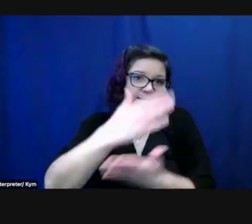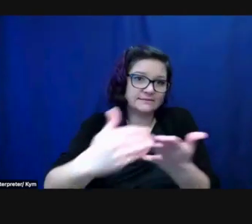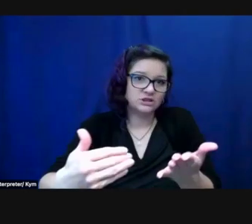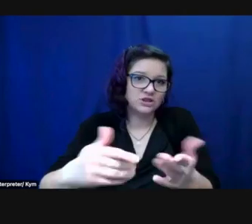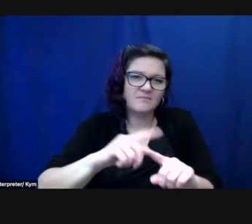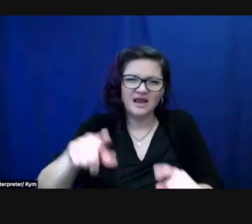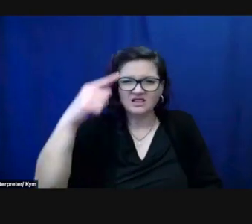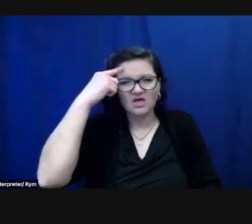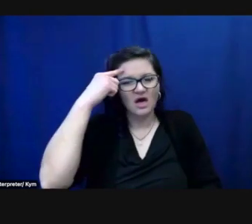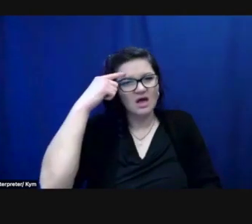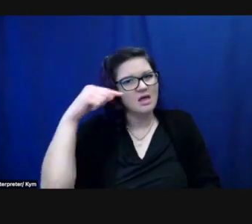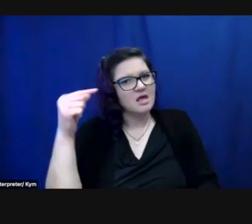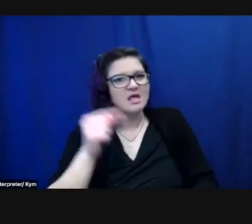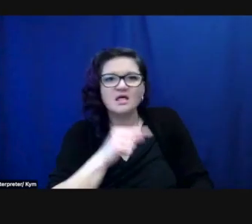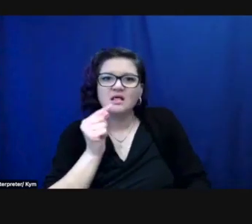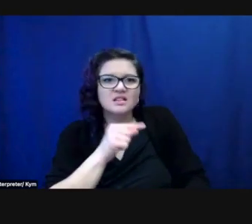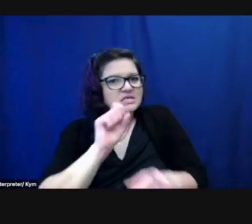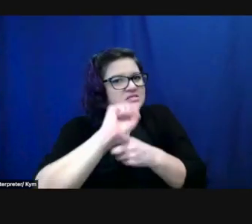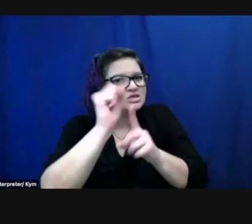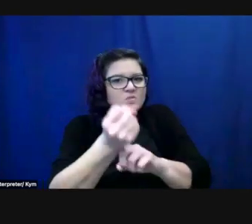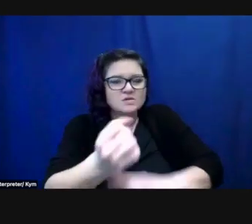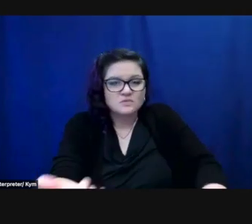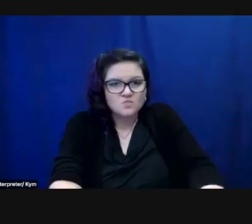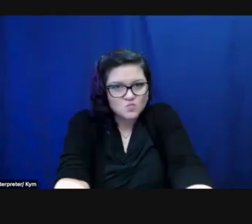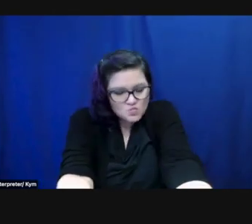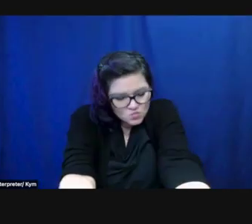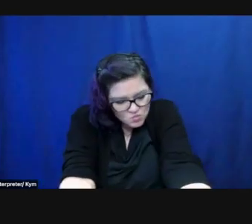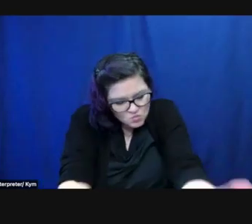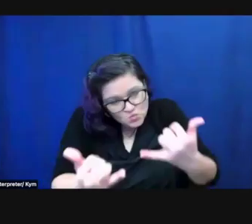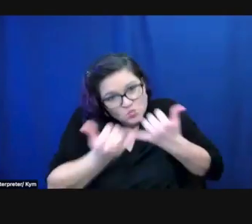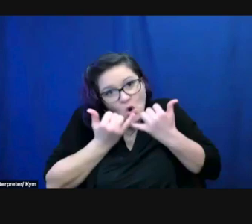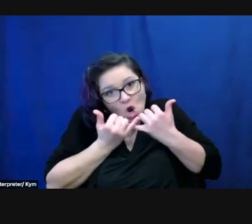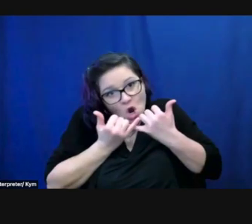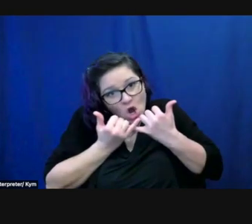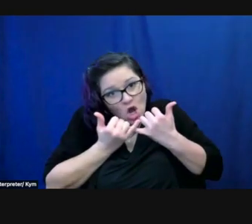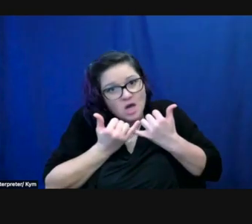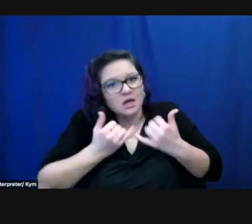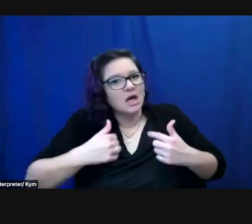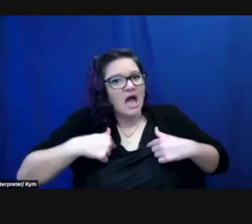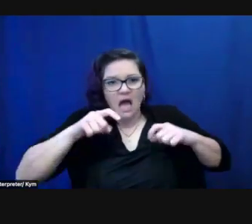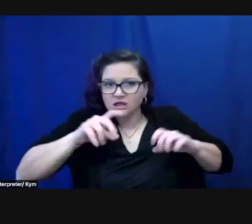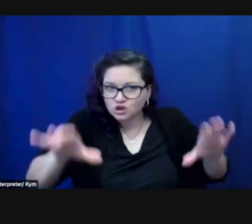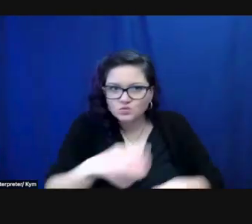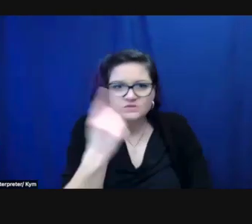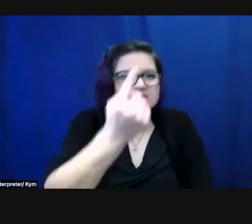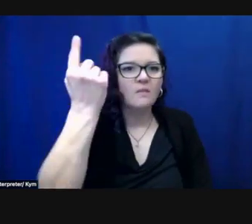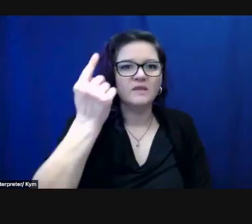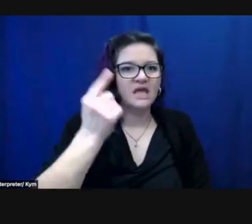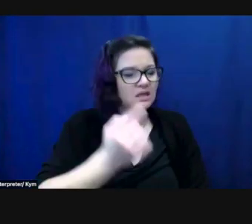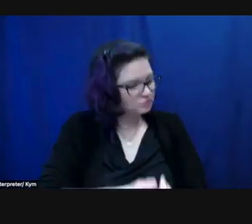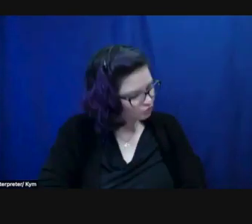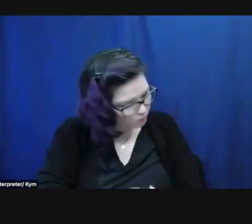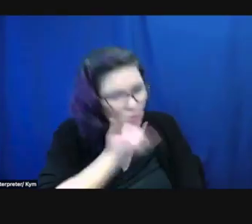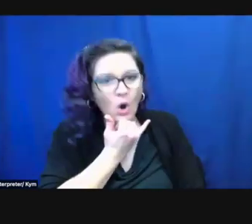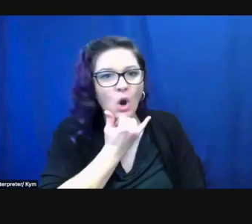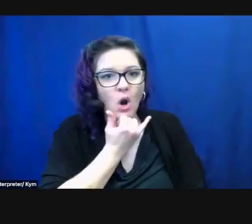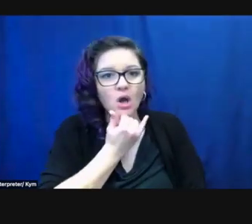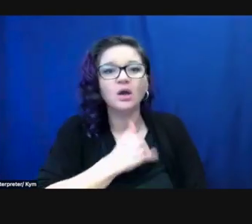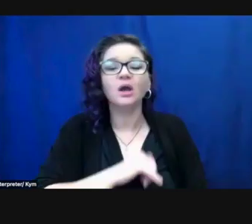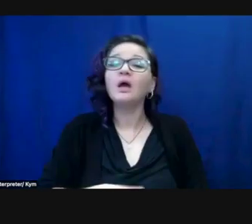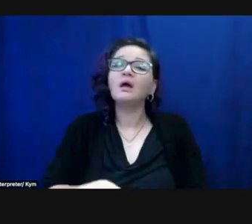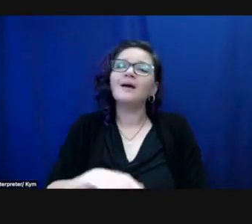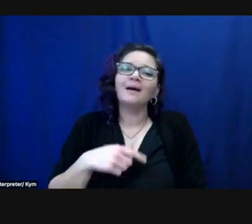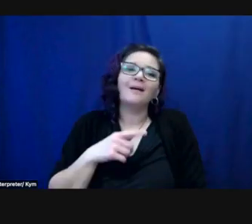thought, this is wrong and I got to do something about it. I didn't really